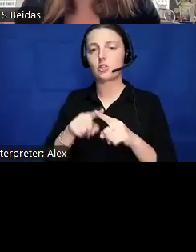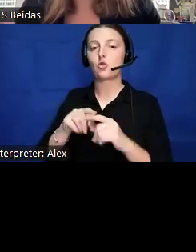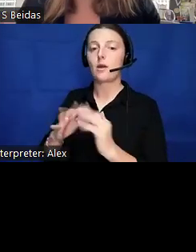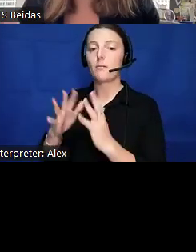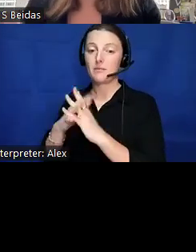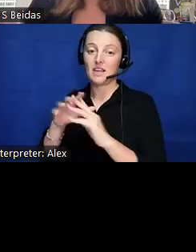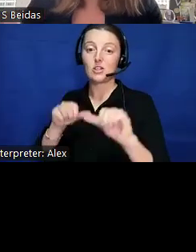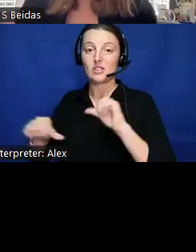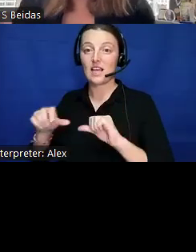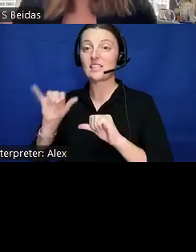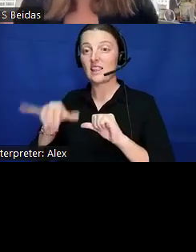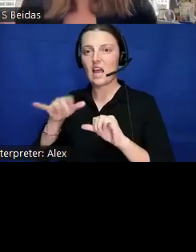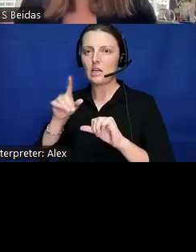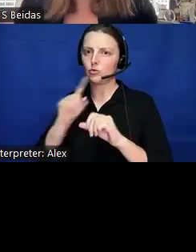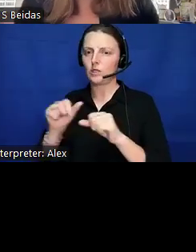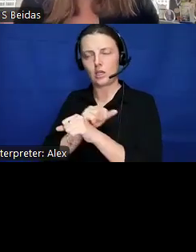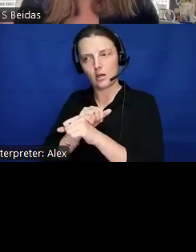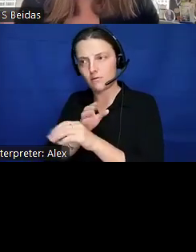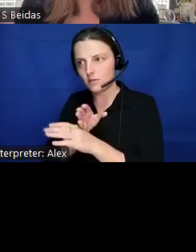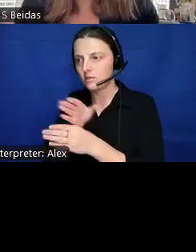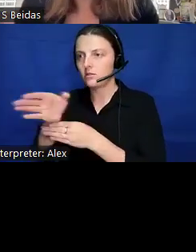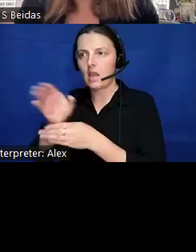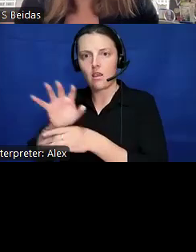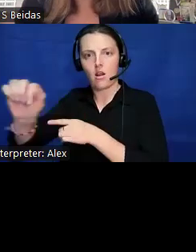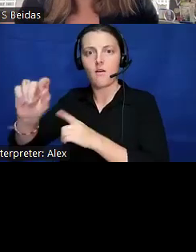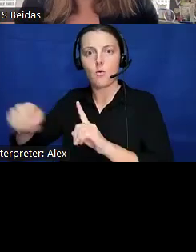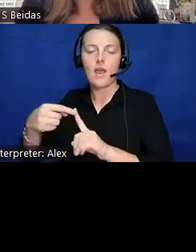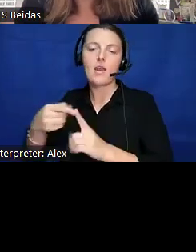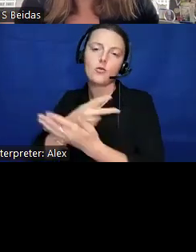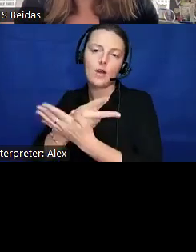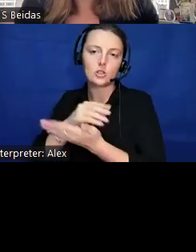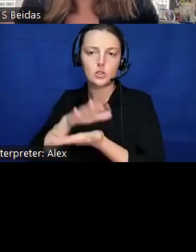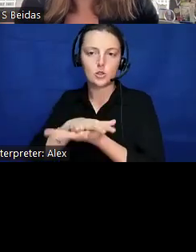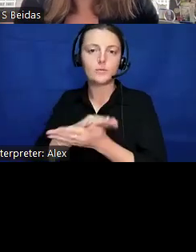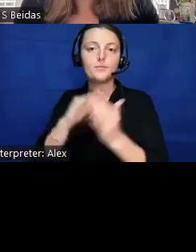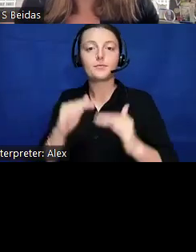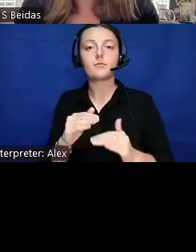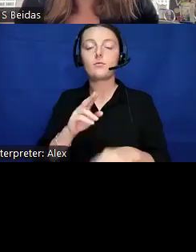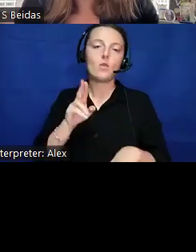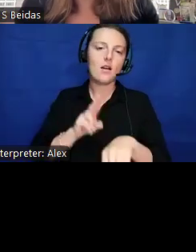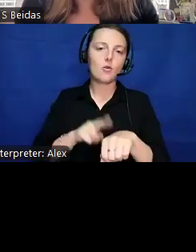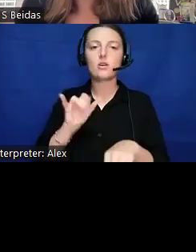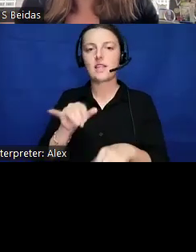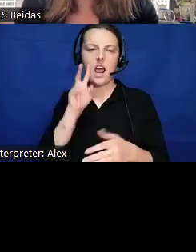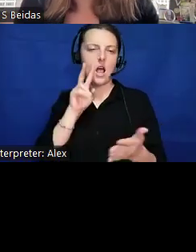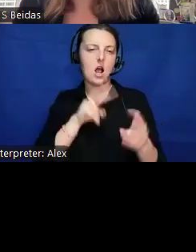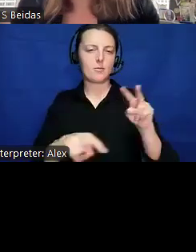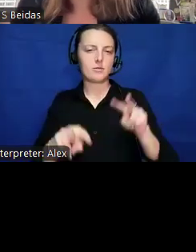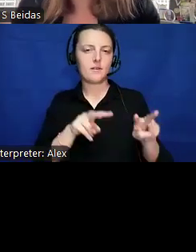kind of while I was in graduate school. Now, of course, my observation as a graduate student reflects a broader kind